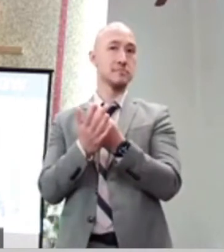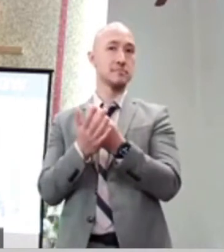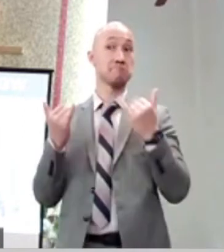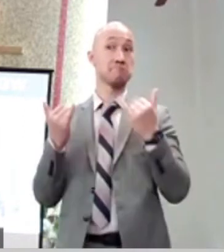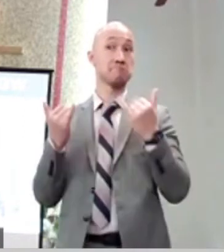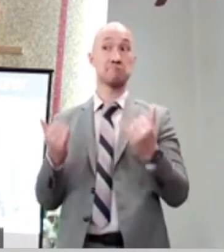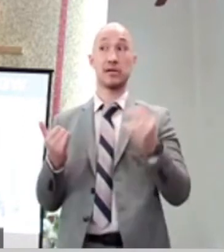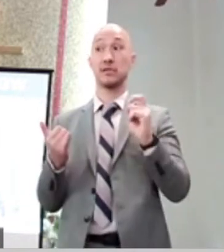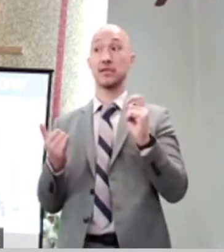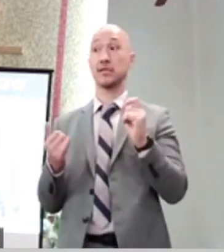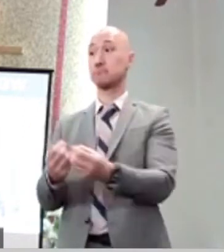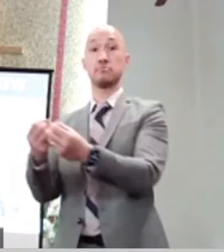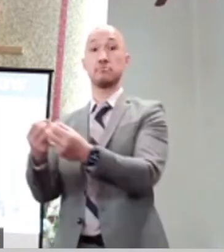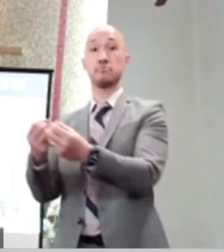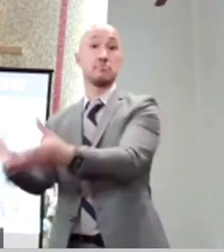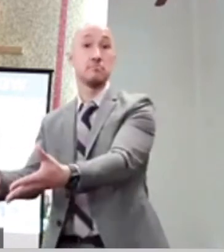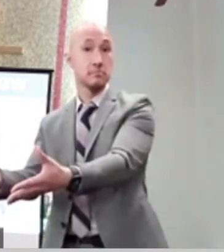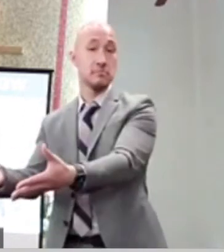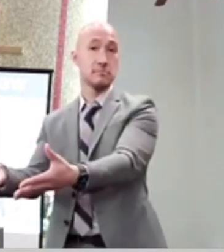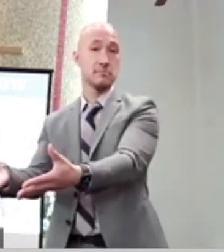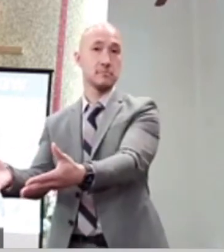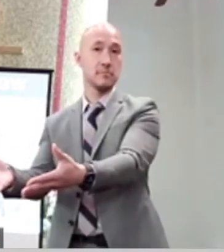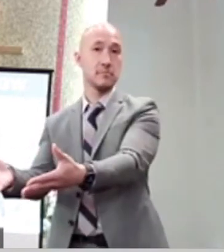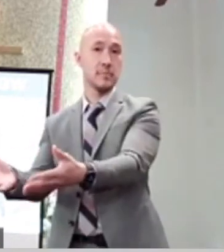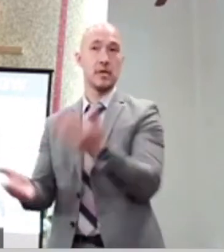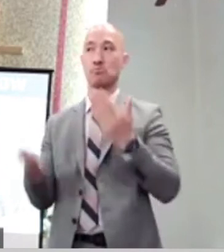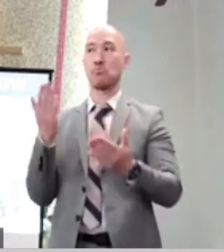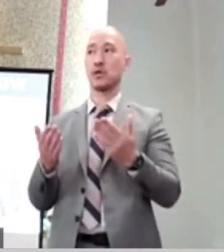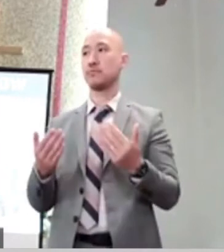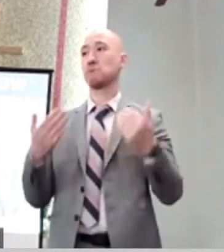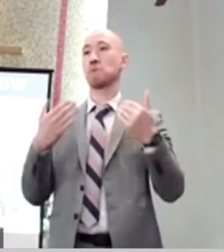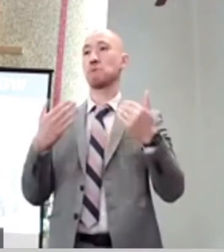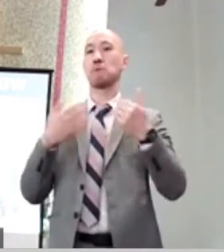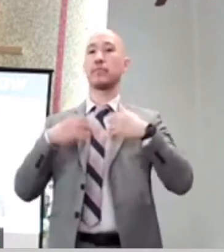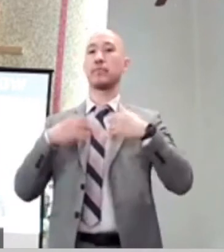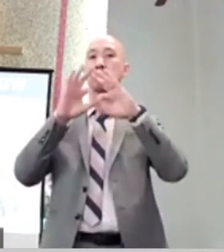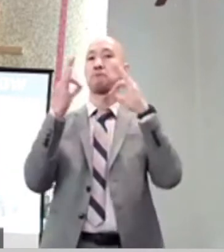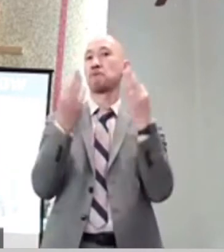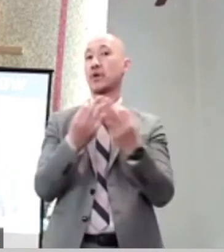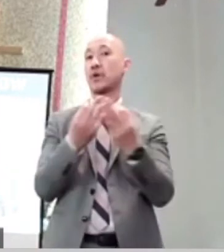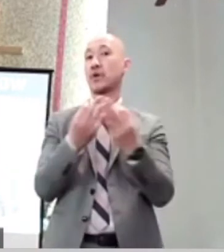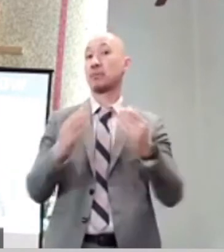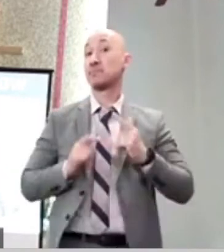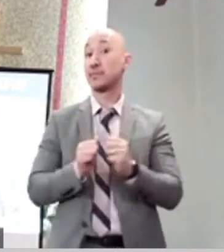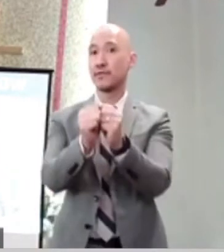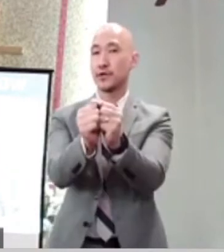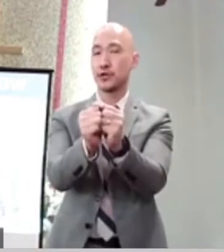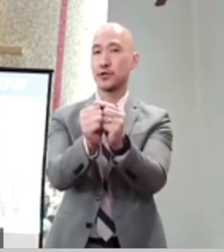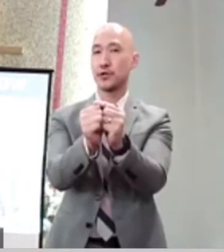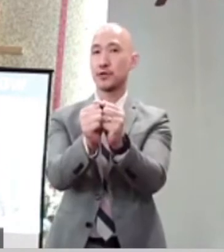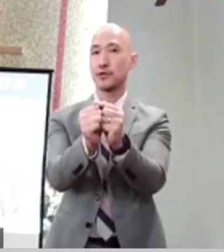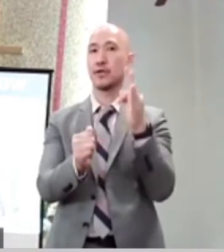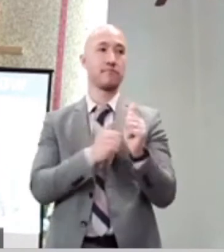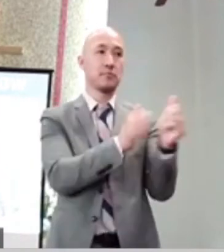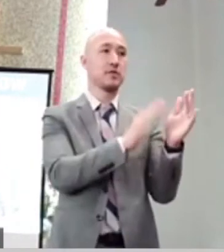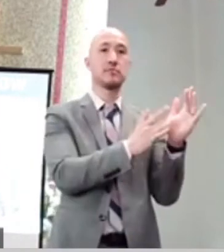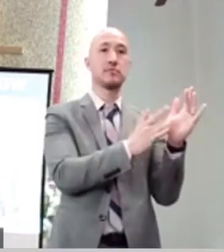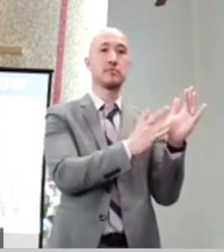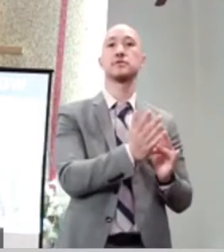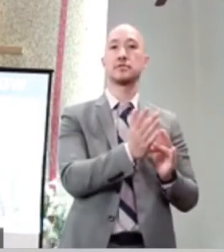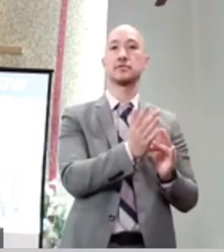family. Think about how now that your socioeconomic status was going to change, how that was going to have its ripple